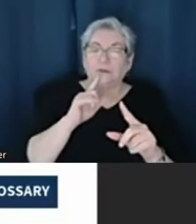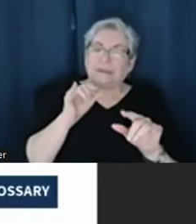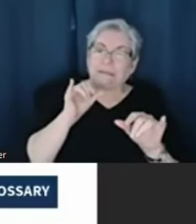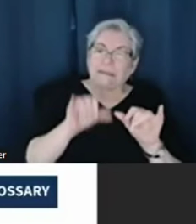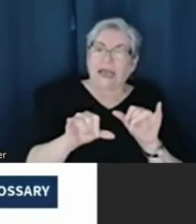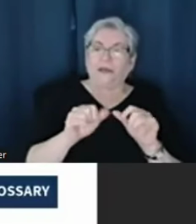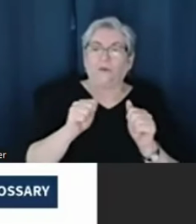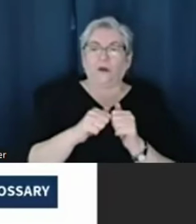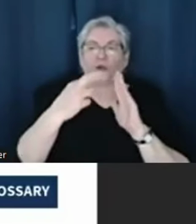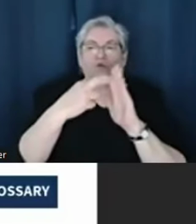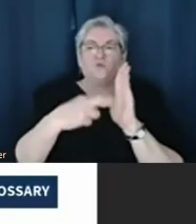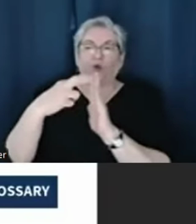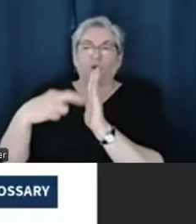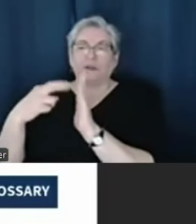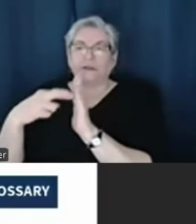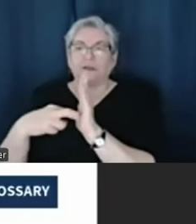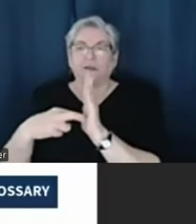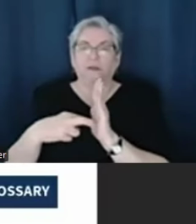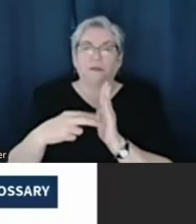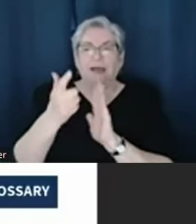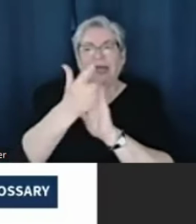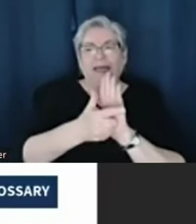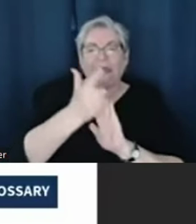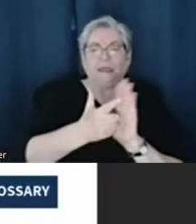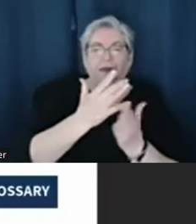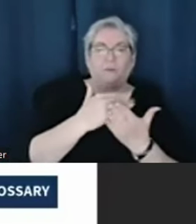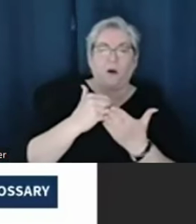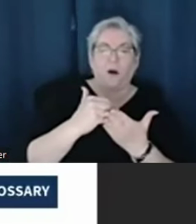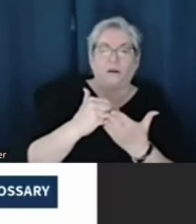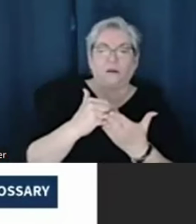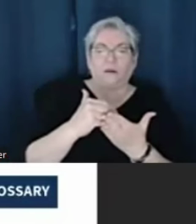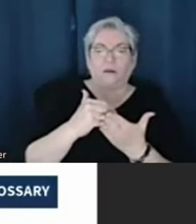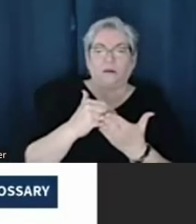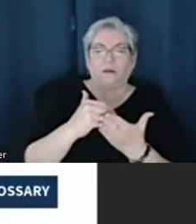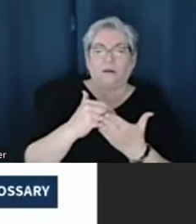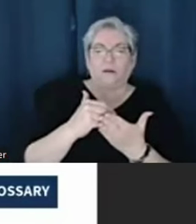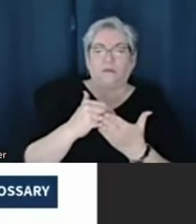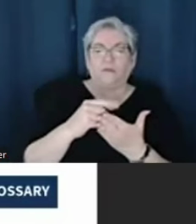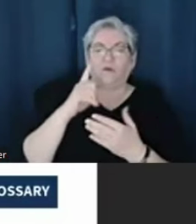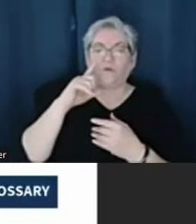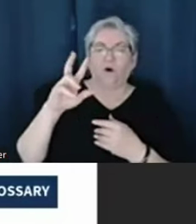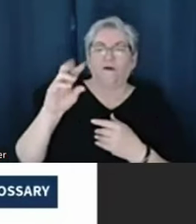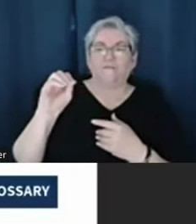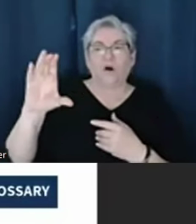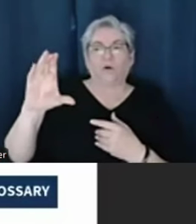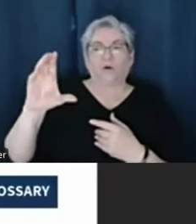and sort of legal issues around vocational rehabilitation agencies.